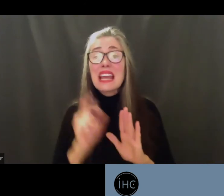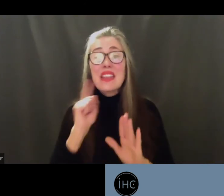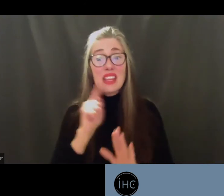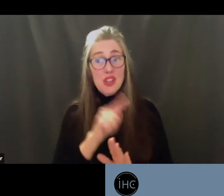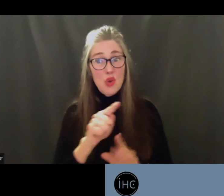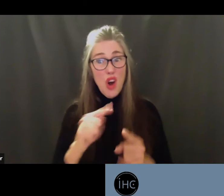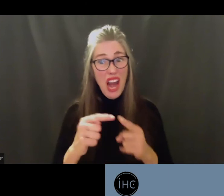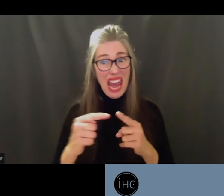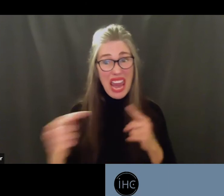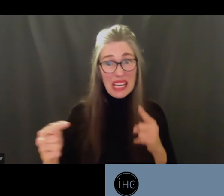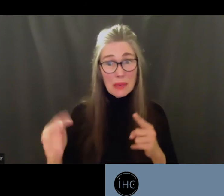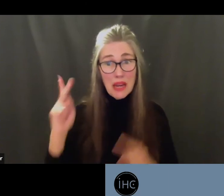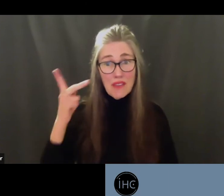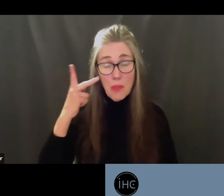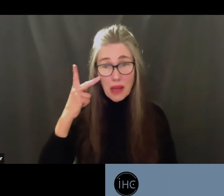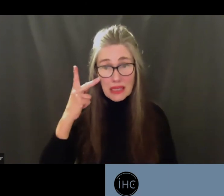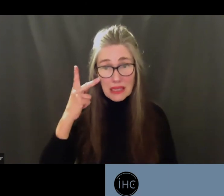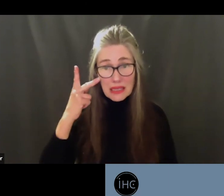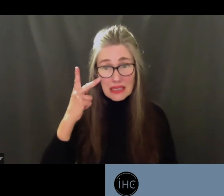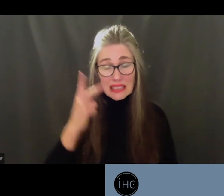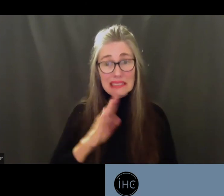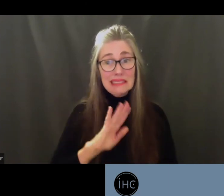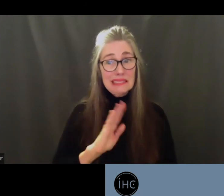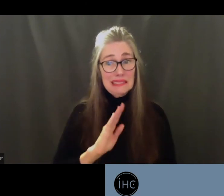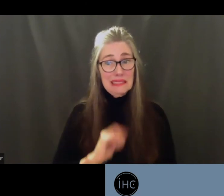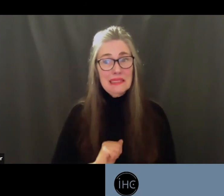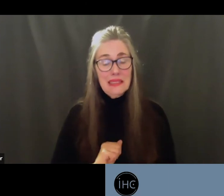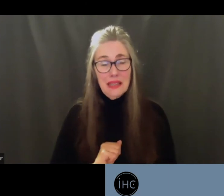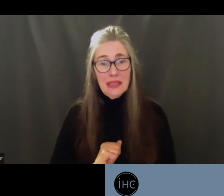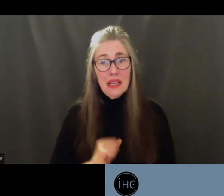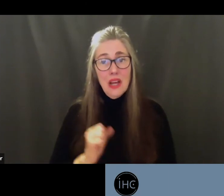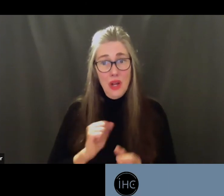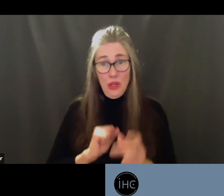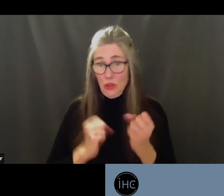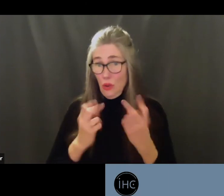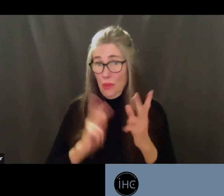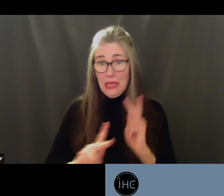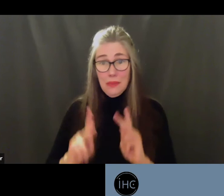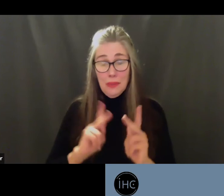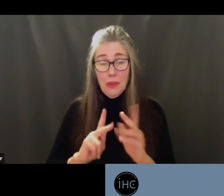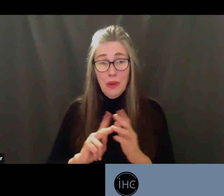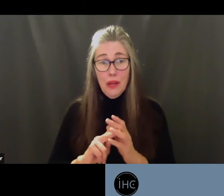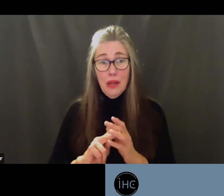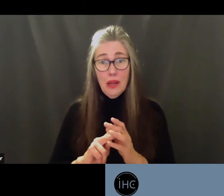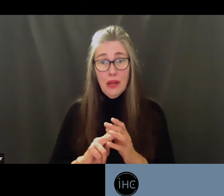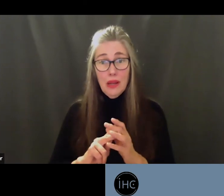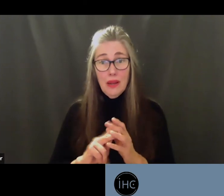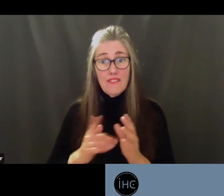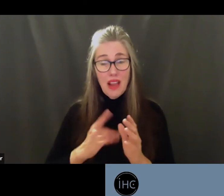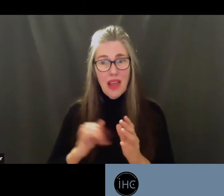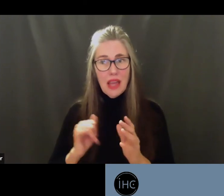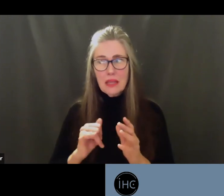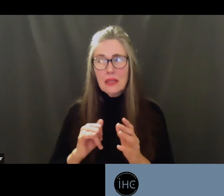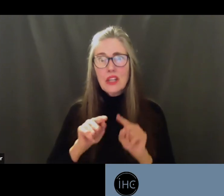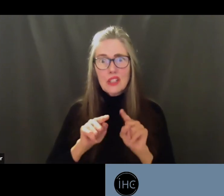enemy. Mm-hmm. So there are a number of people who hadn't, perhaps they had a wake-up call during the